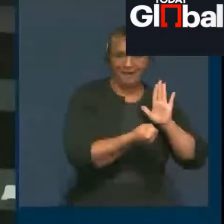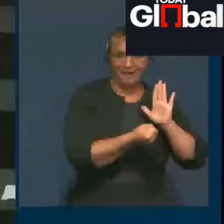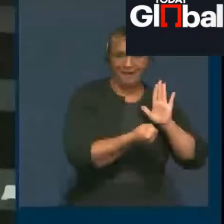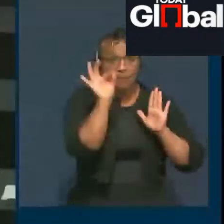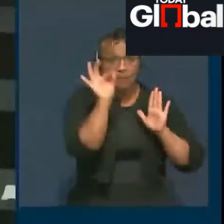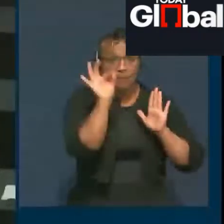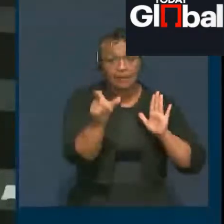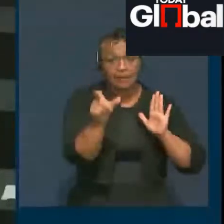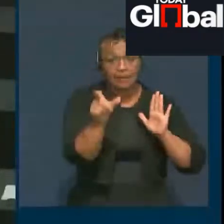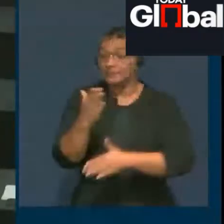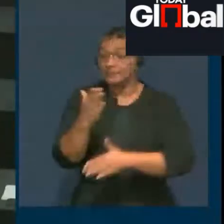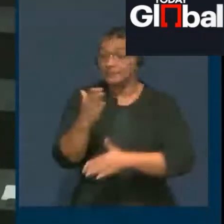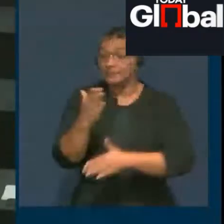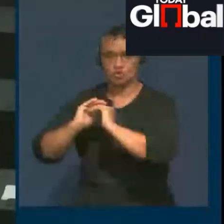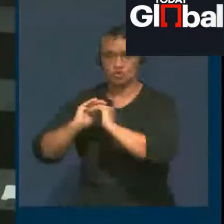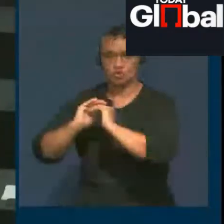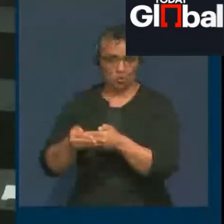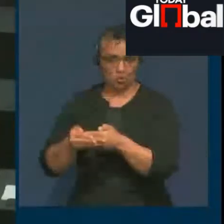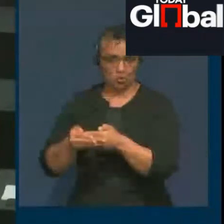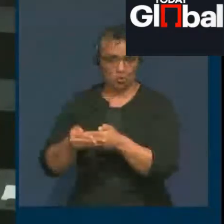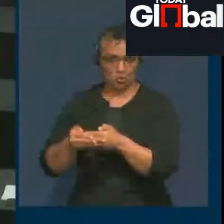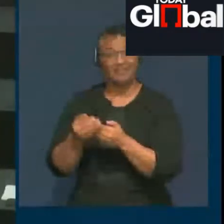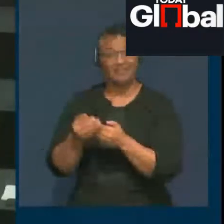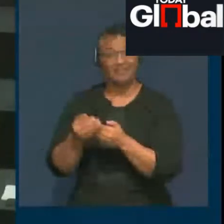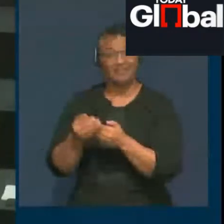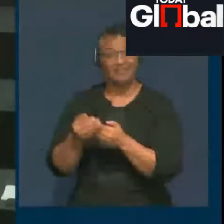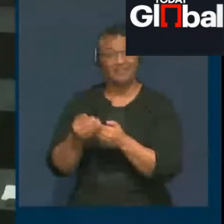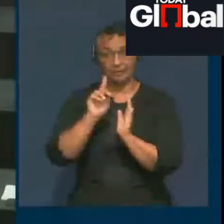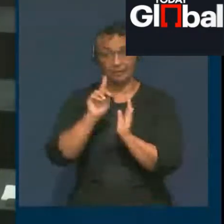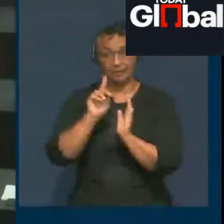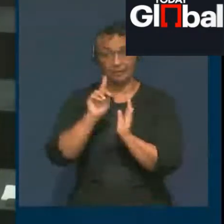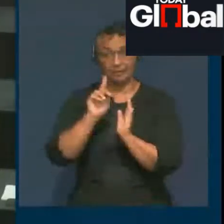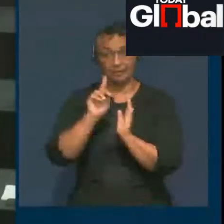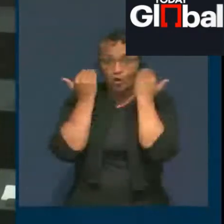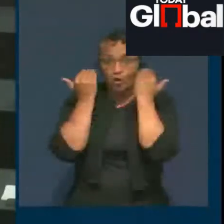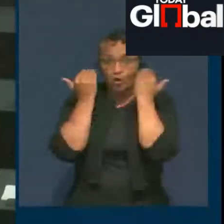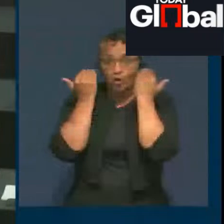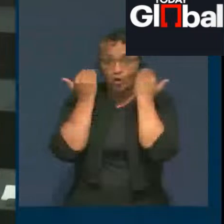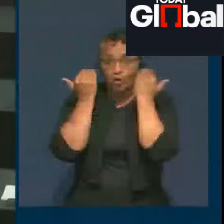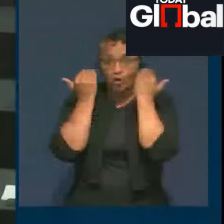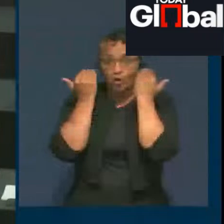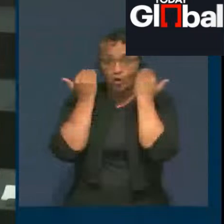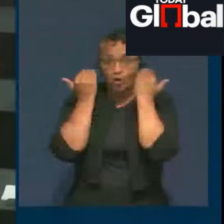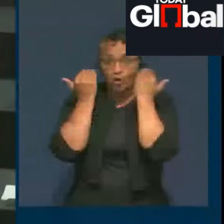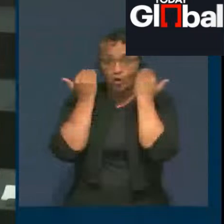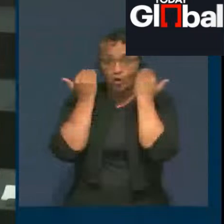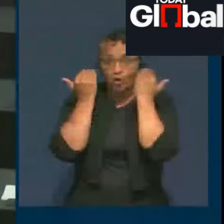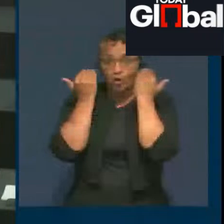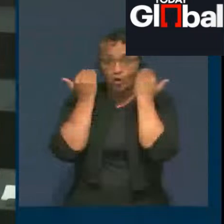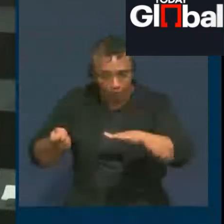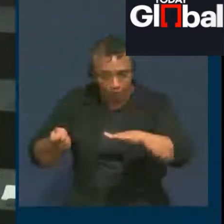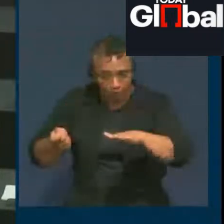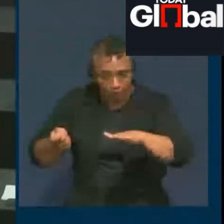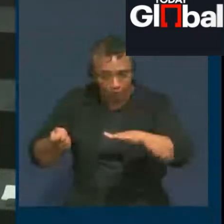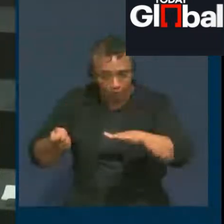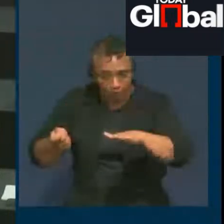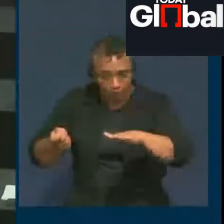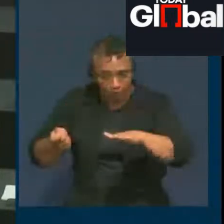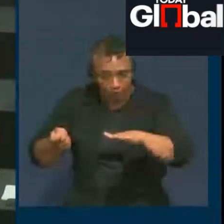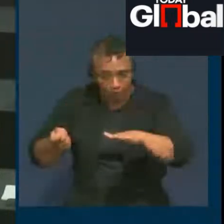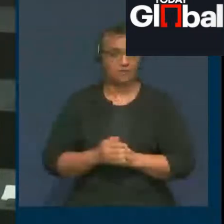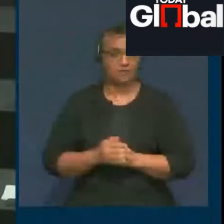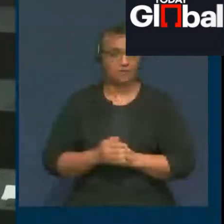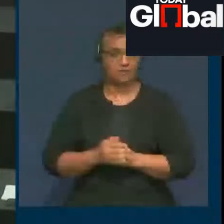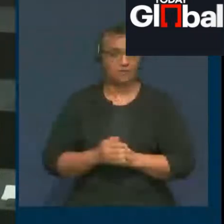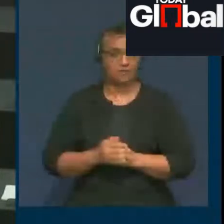throughout the criminal proceeding. The criminal code states that the death